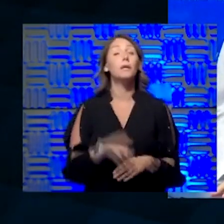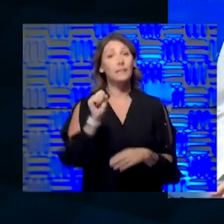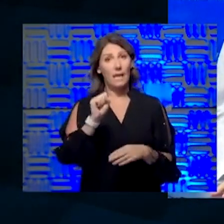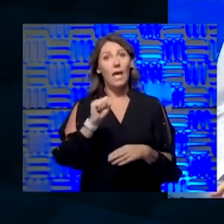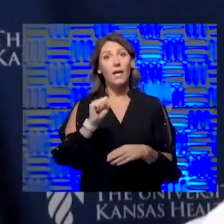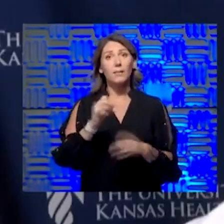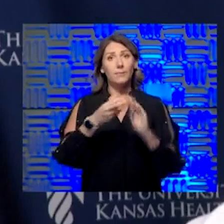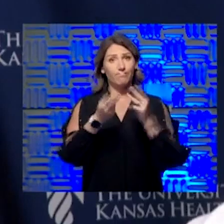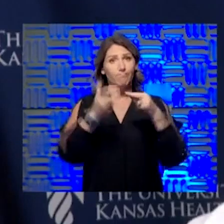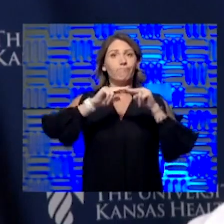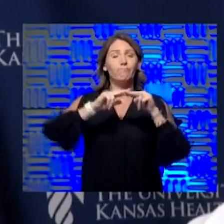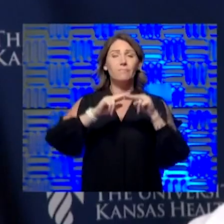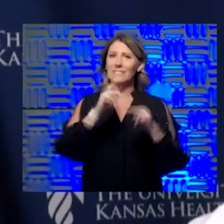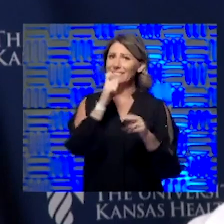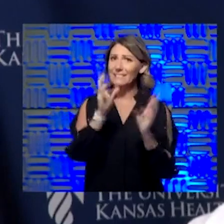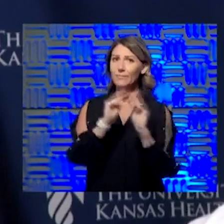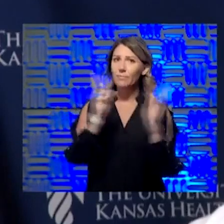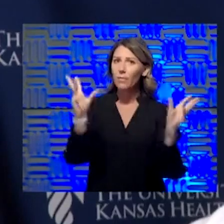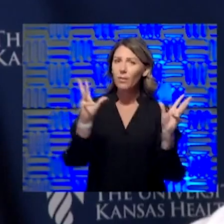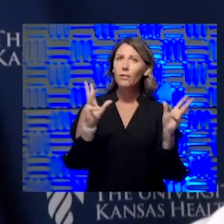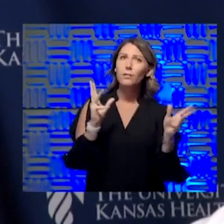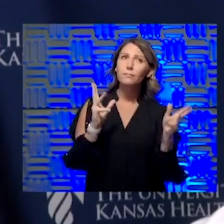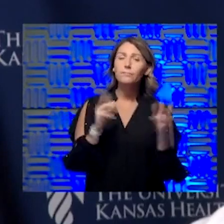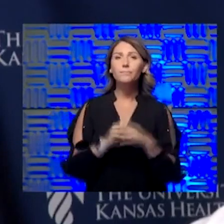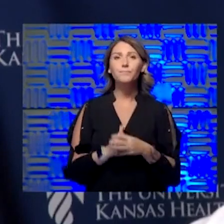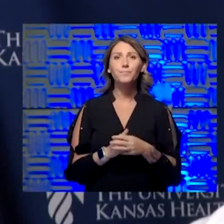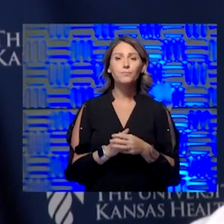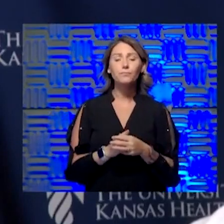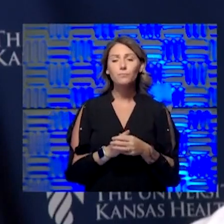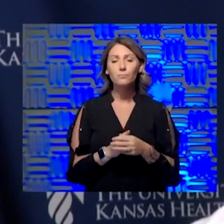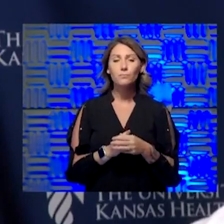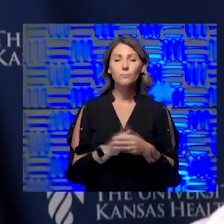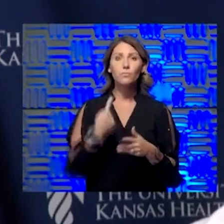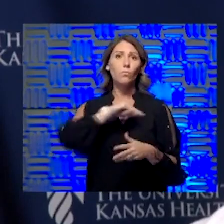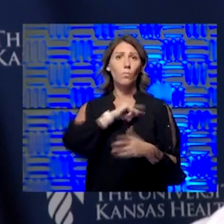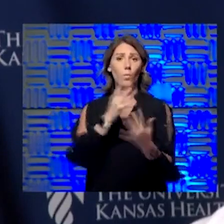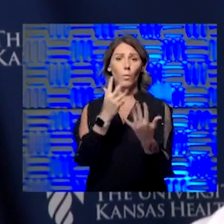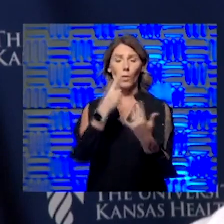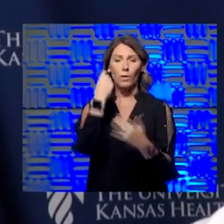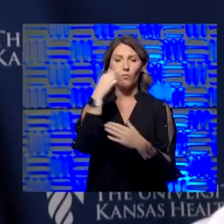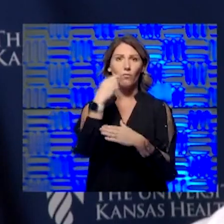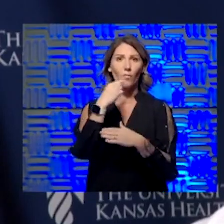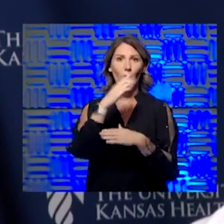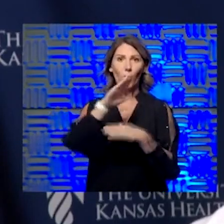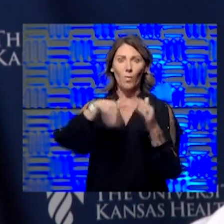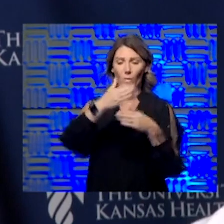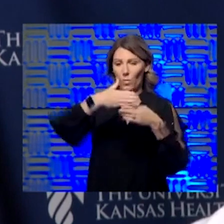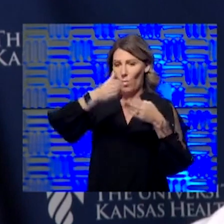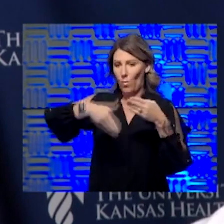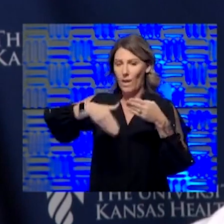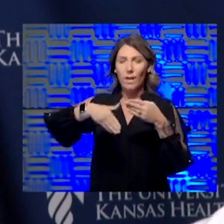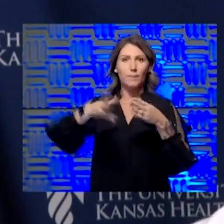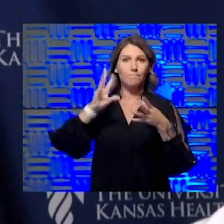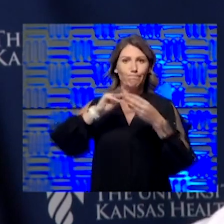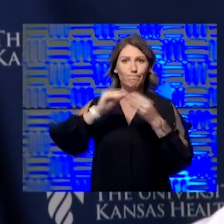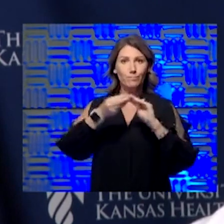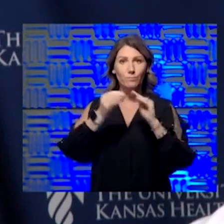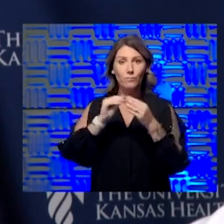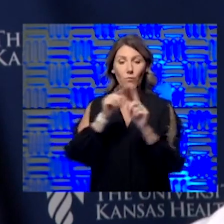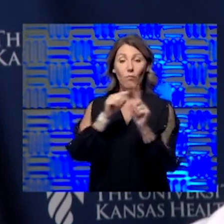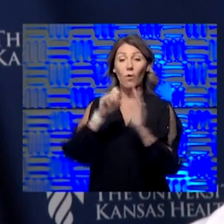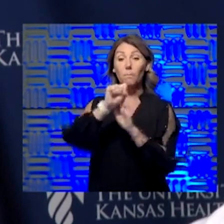entire crisis. We'll continue to do that. We all keep hearing these stories about people who are staying at home. We're hearing about more strokes at home. We're hearing